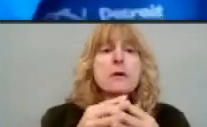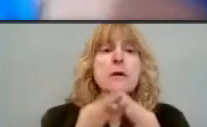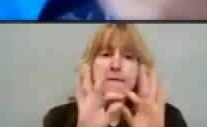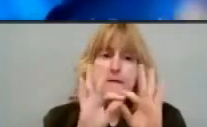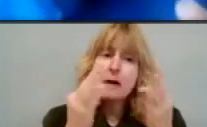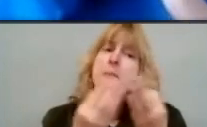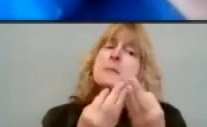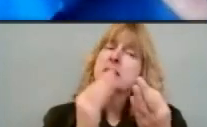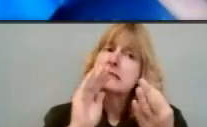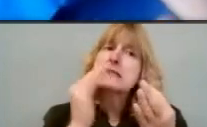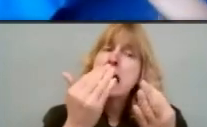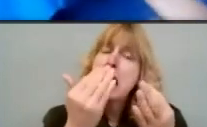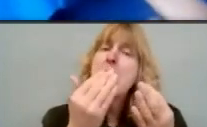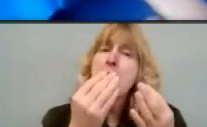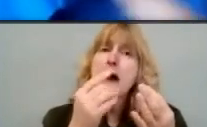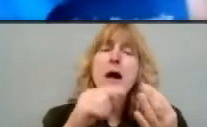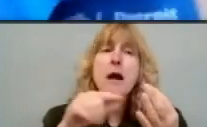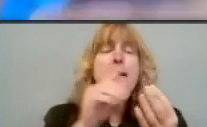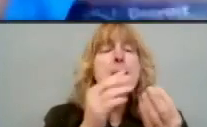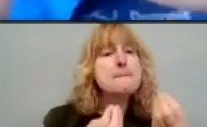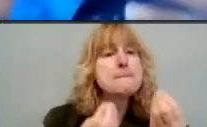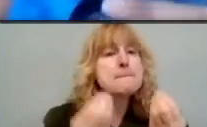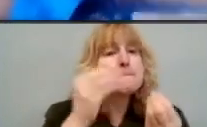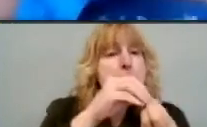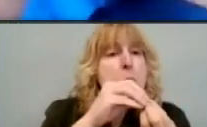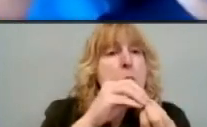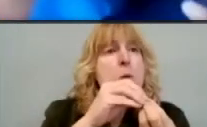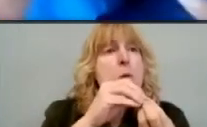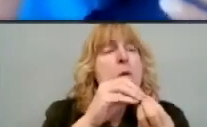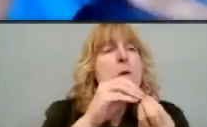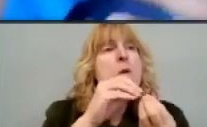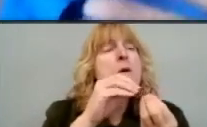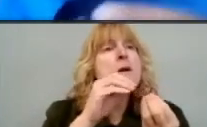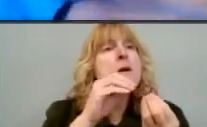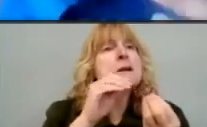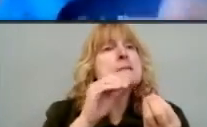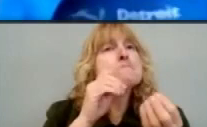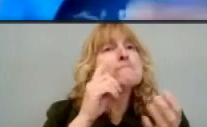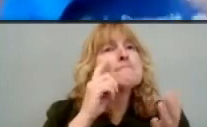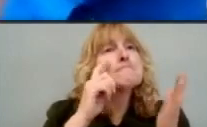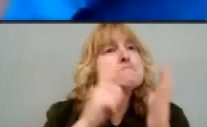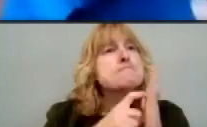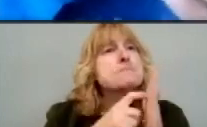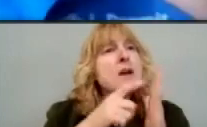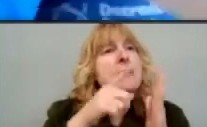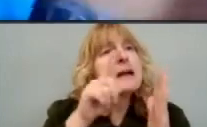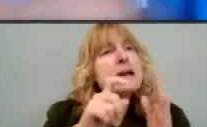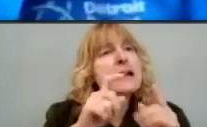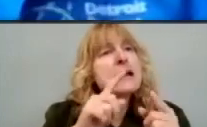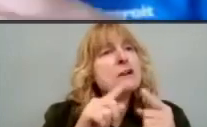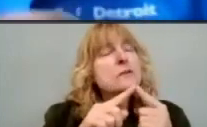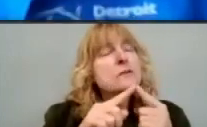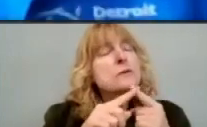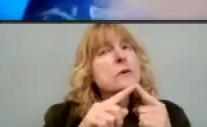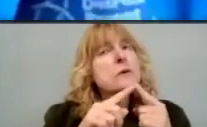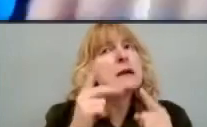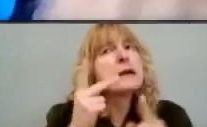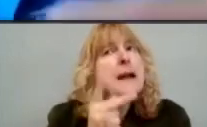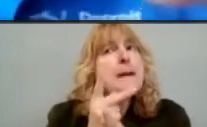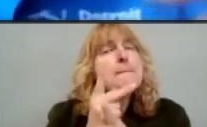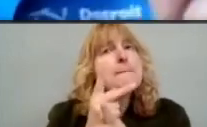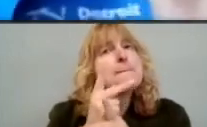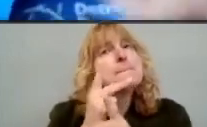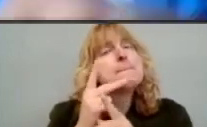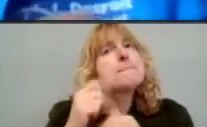being cognizant to reach back and better understand their roots, their ancestry, both on